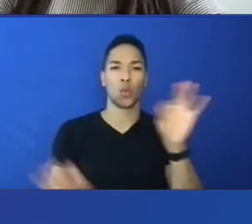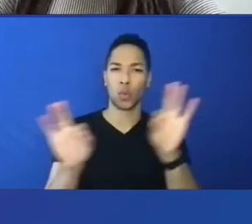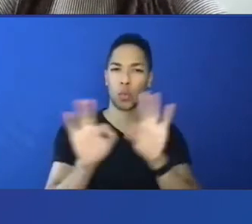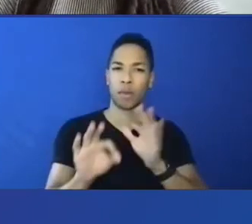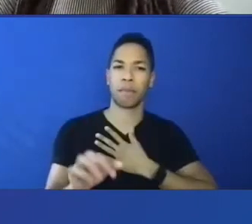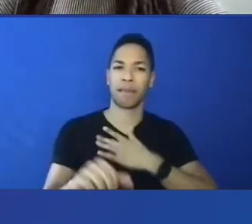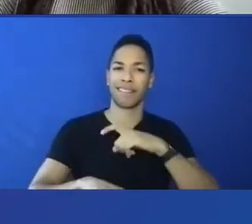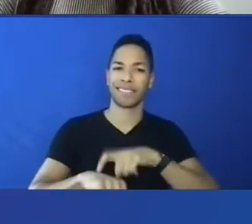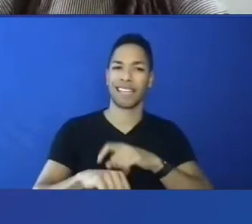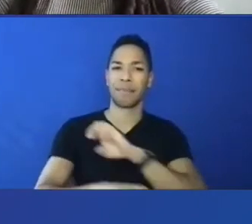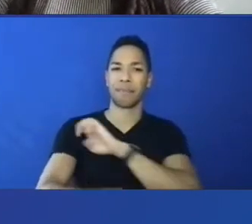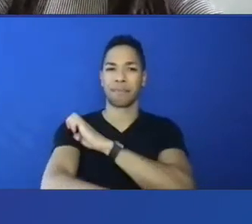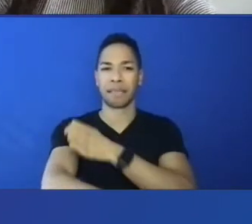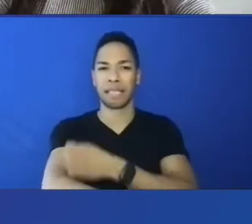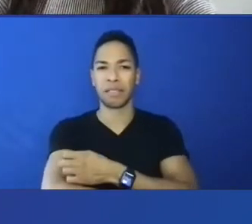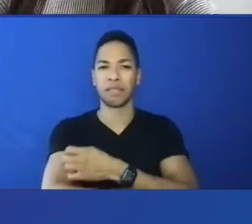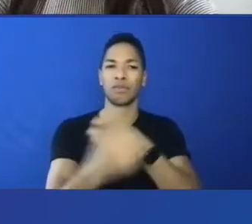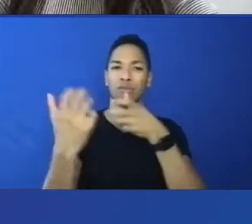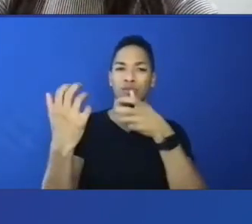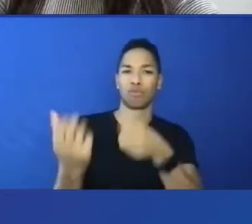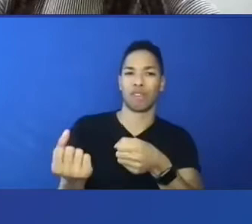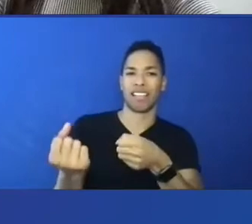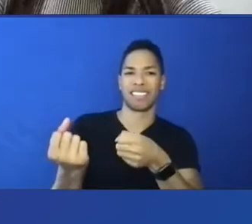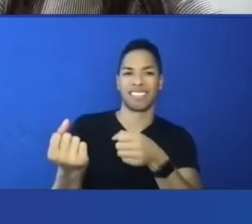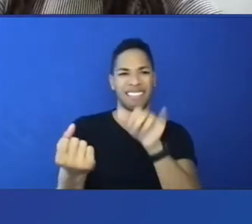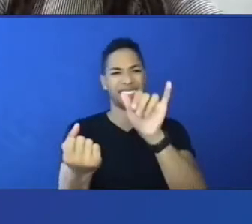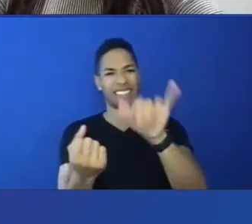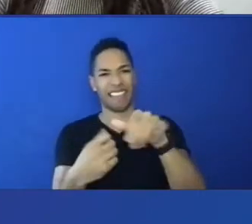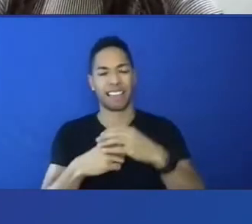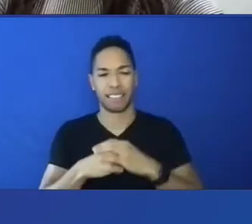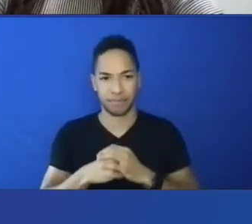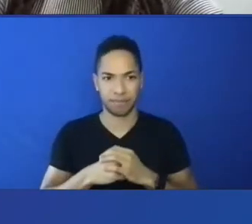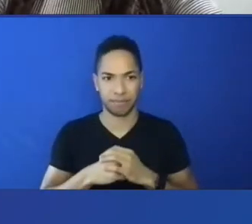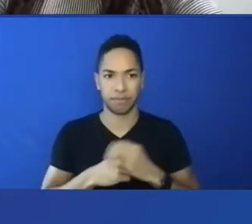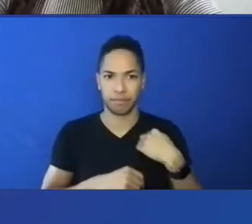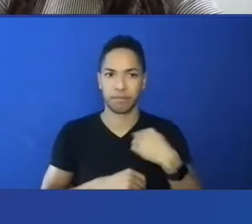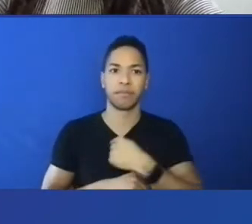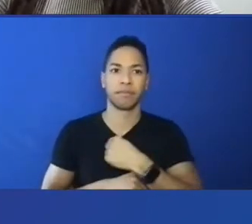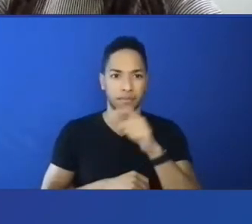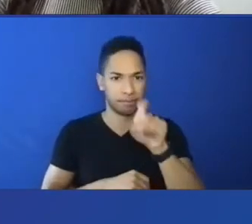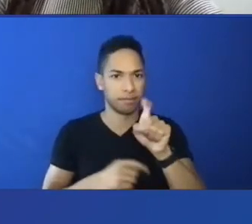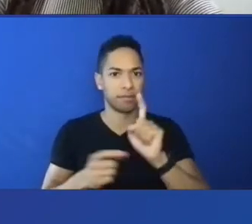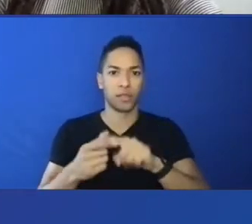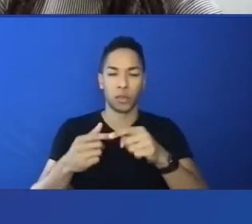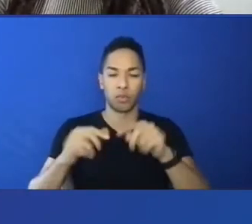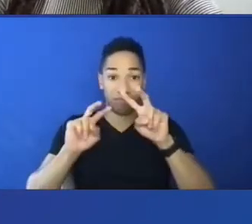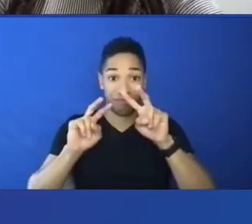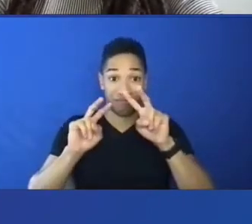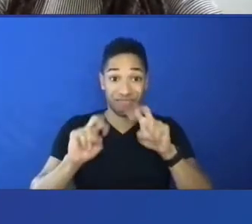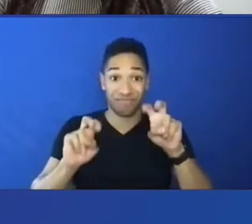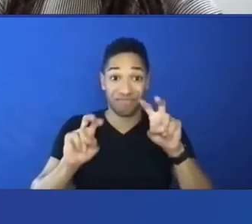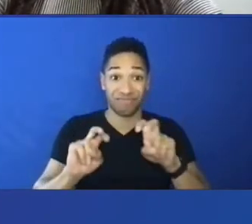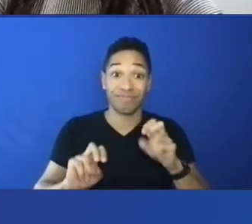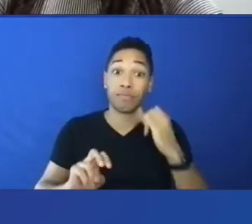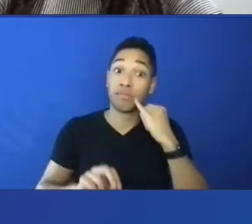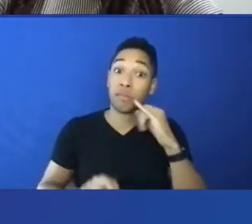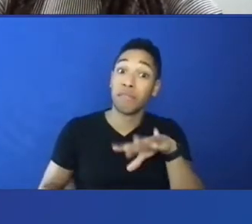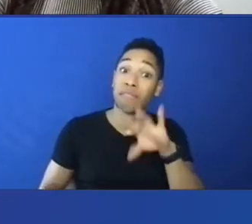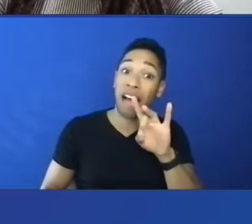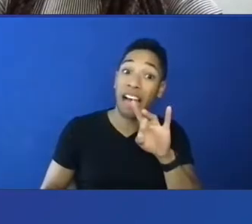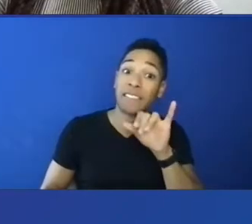my trust, my that. So we need to dig a little deeper. And if you find